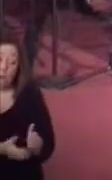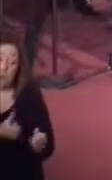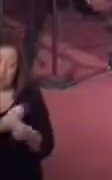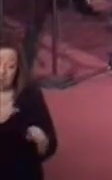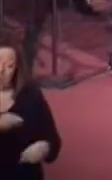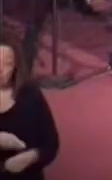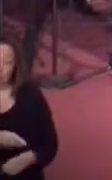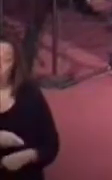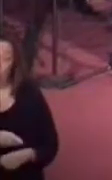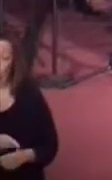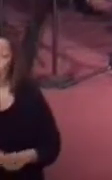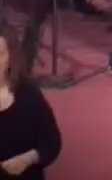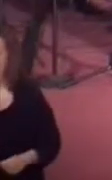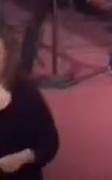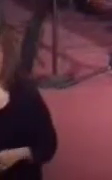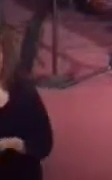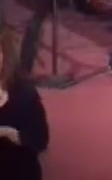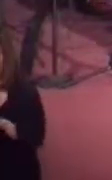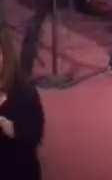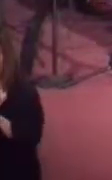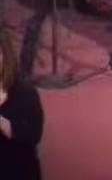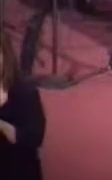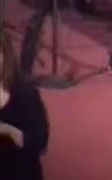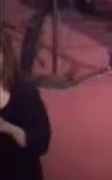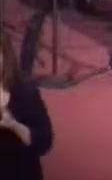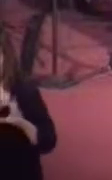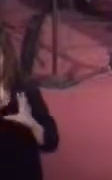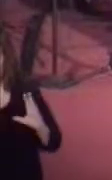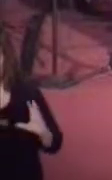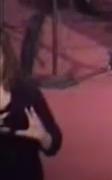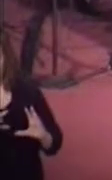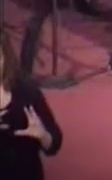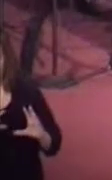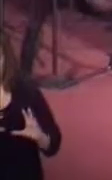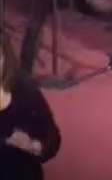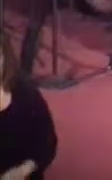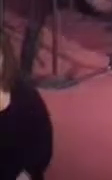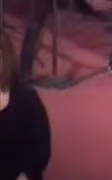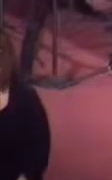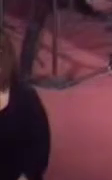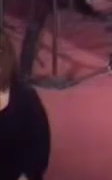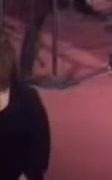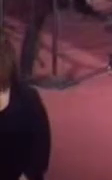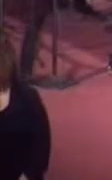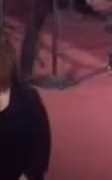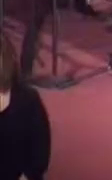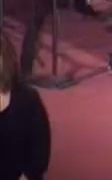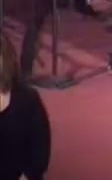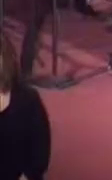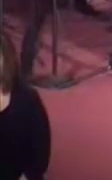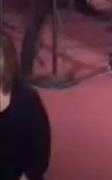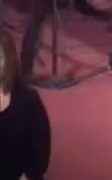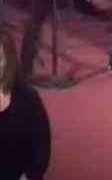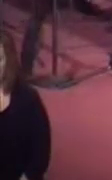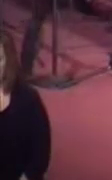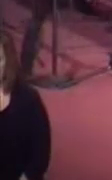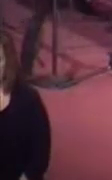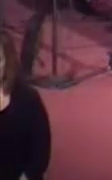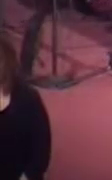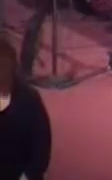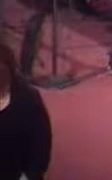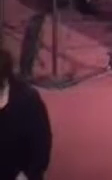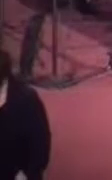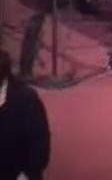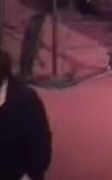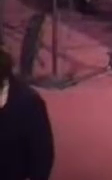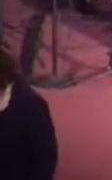save you. And a stone was brought and placed over the mouth of the den, and the king sealed it with his own signet ring, with the rings of his nobles,